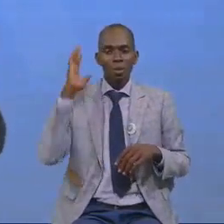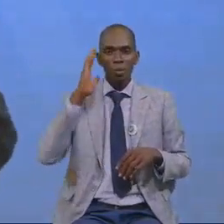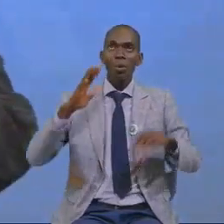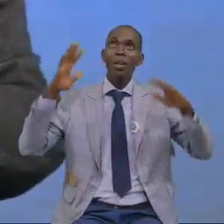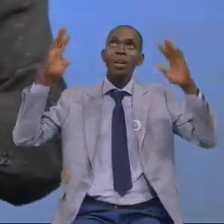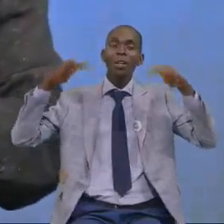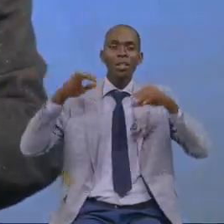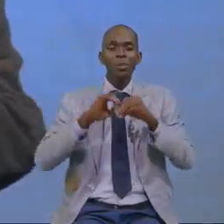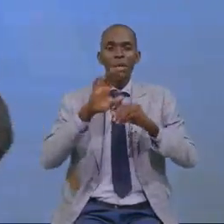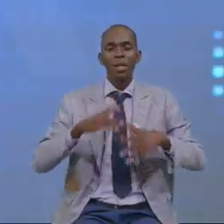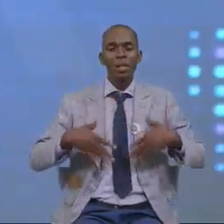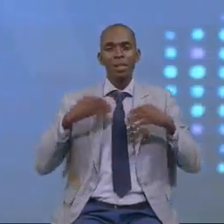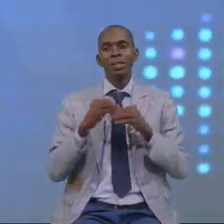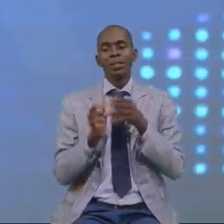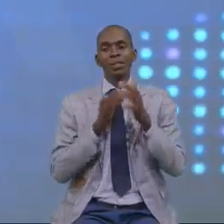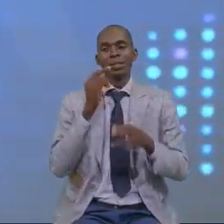your life.